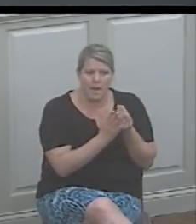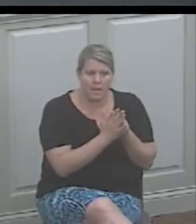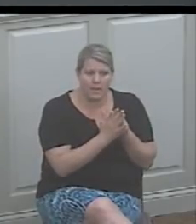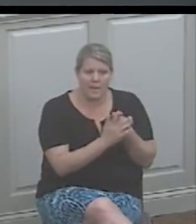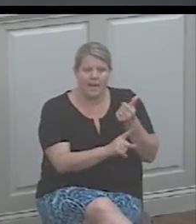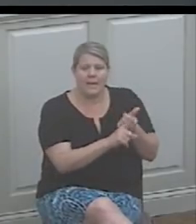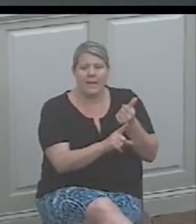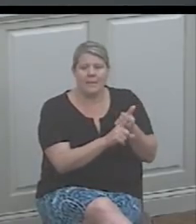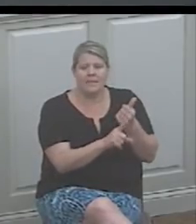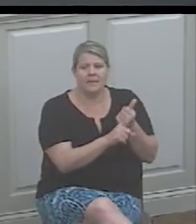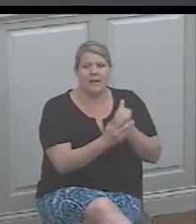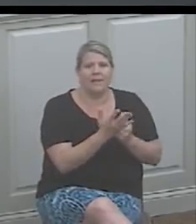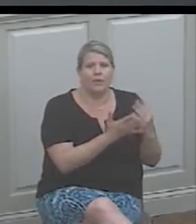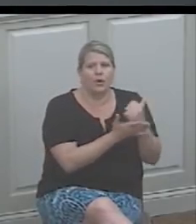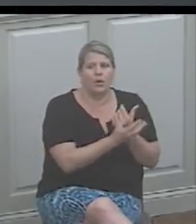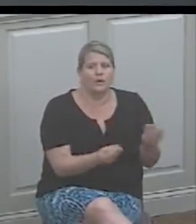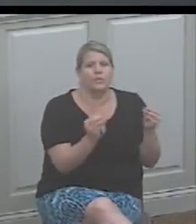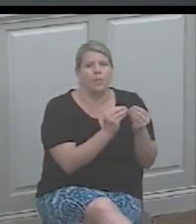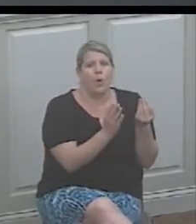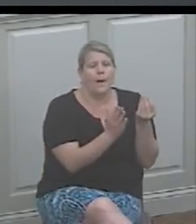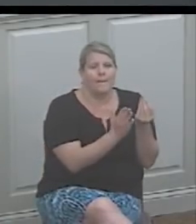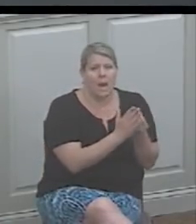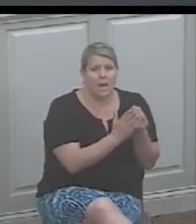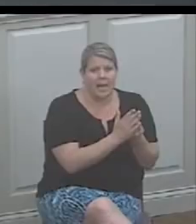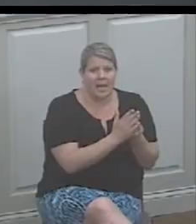than I do as an 8-year officer, his first year at KSP.